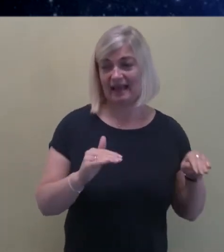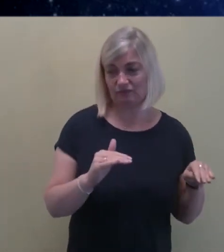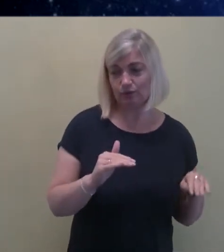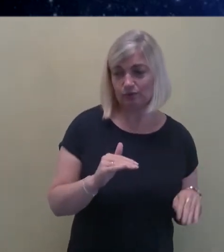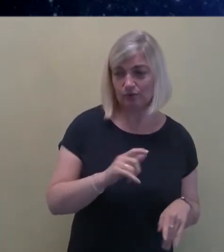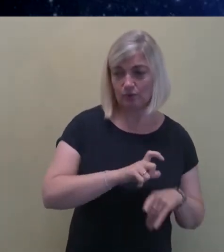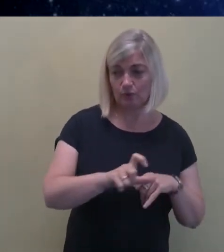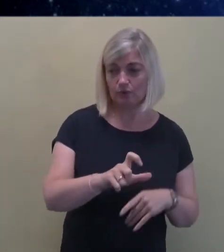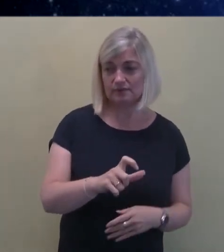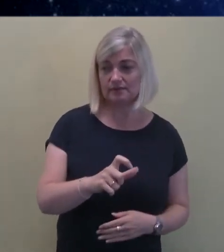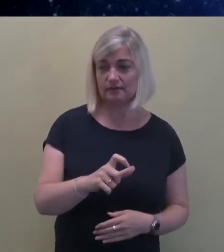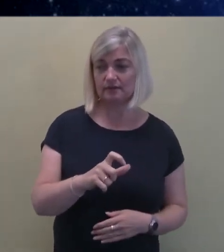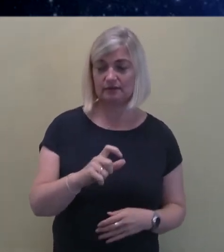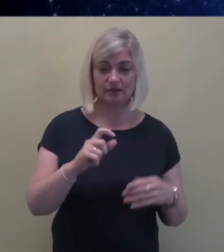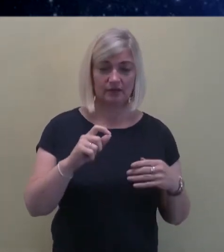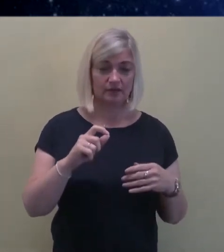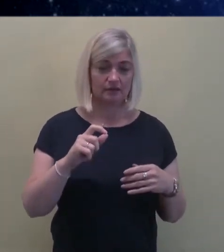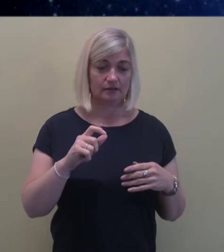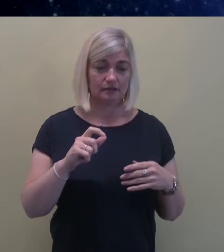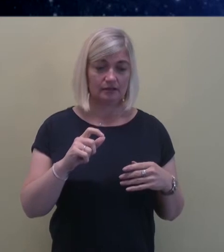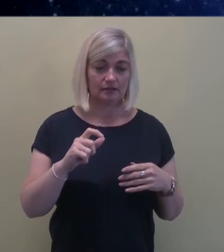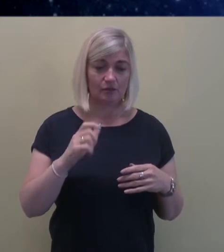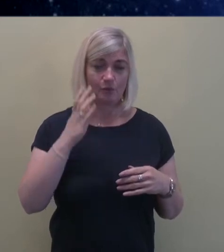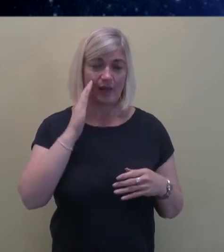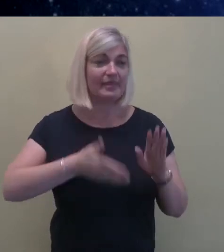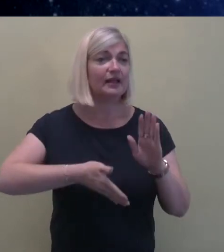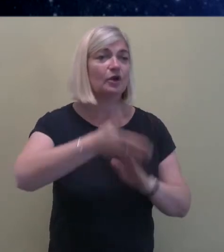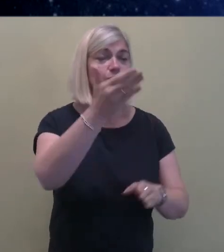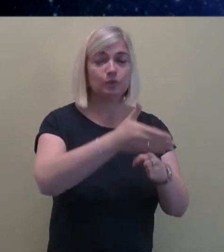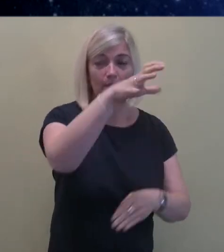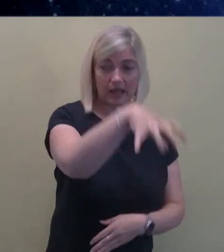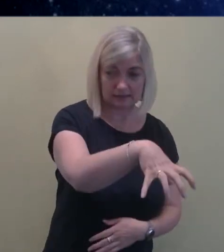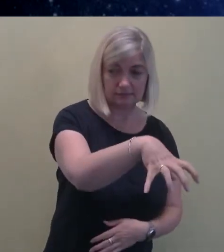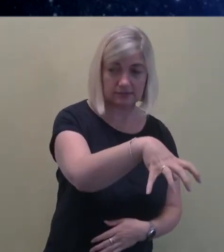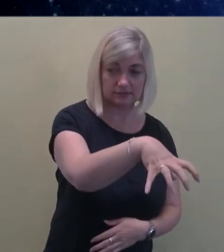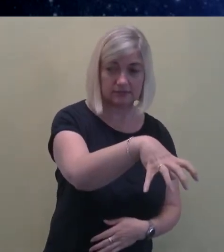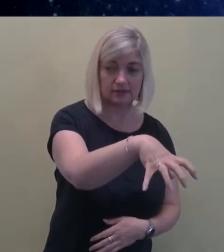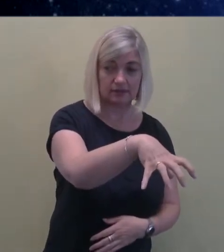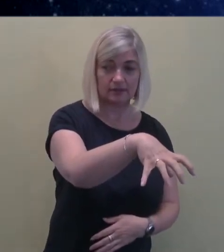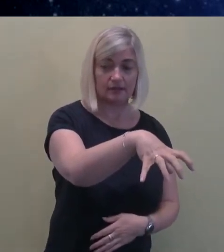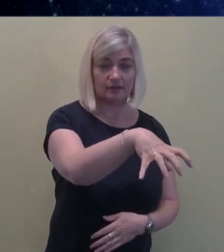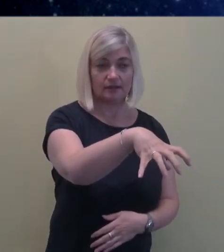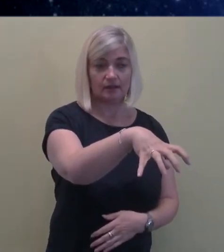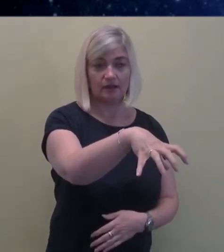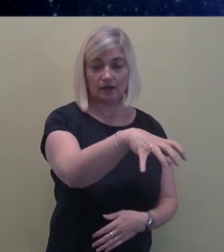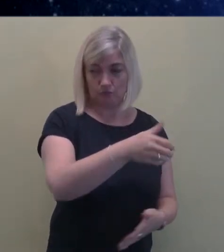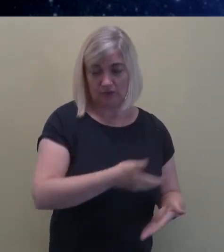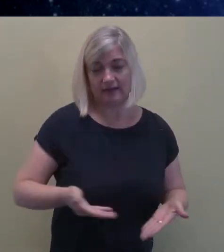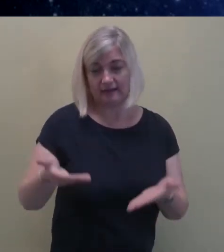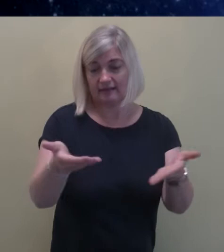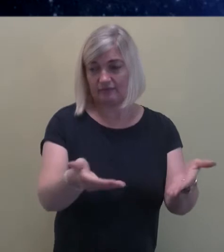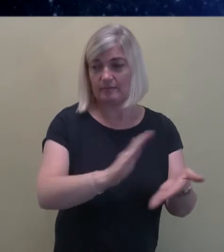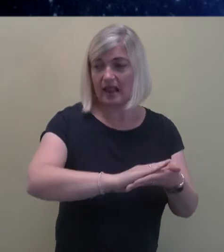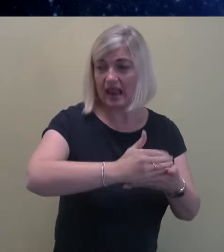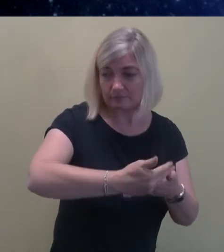we're going to provide equal opportunities to all our level 2 and level 3 courses as well. We have really hardworking industry placement